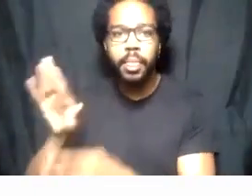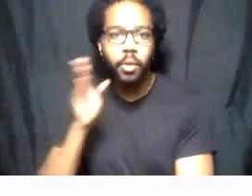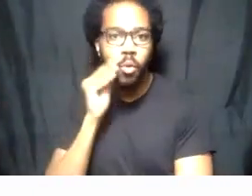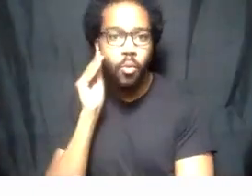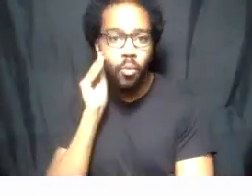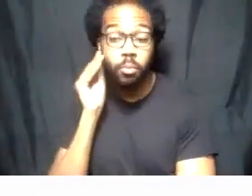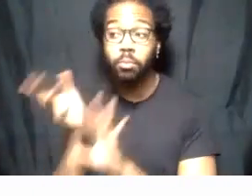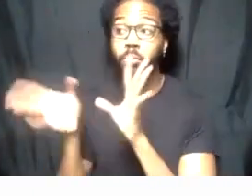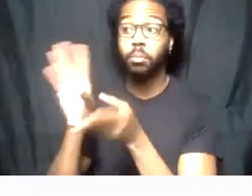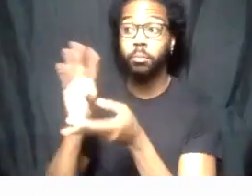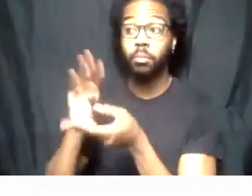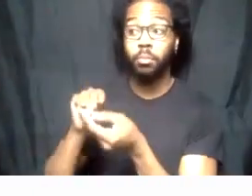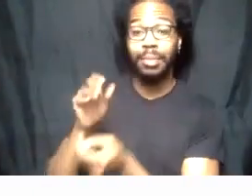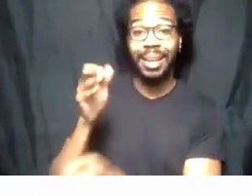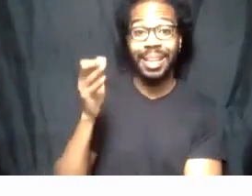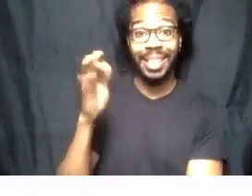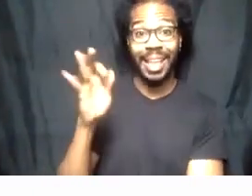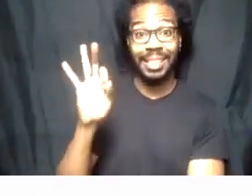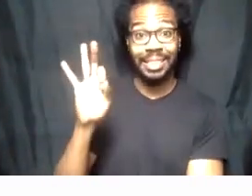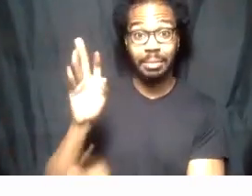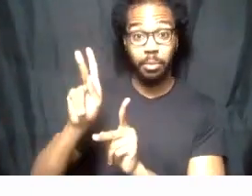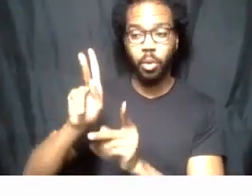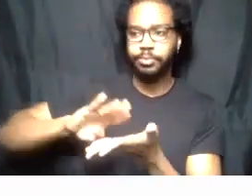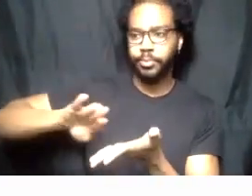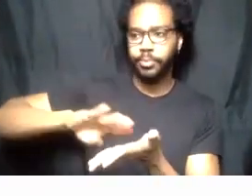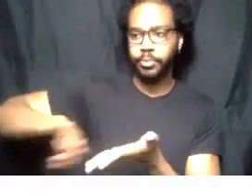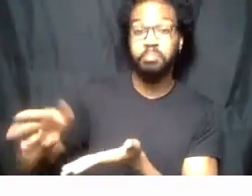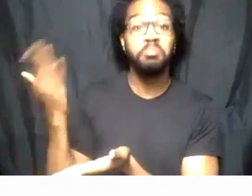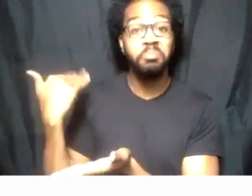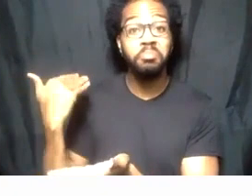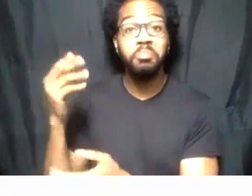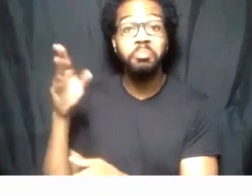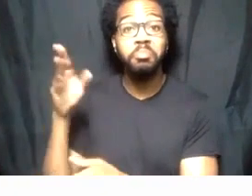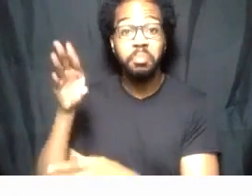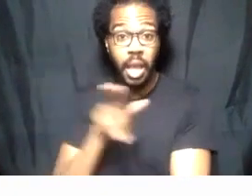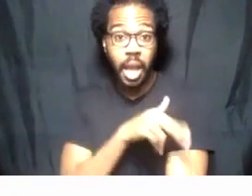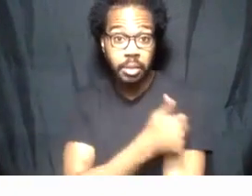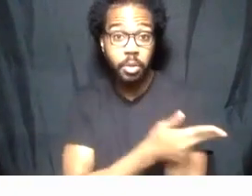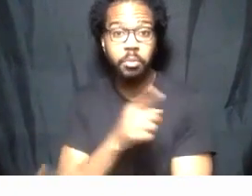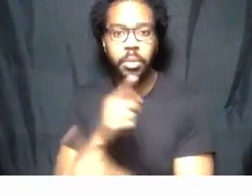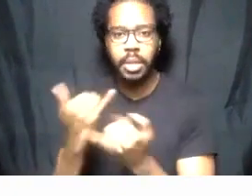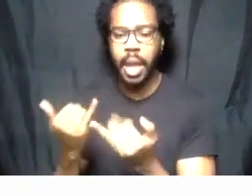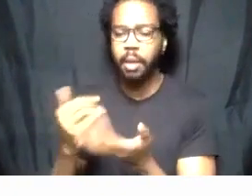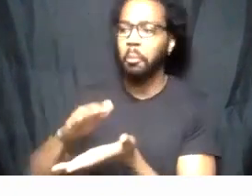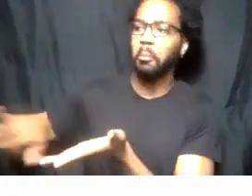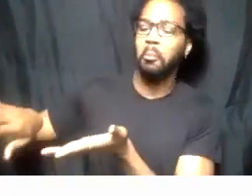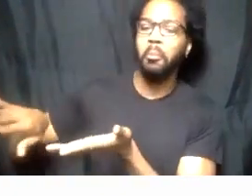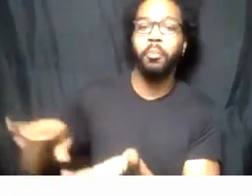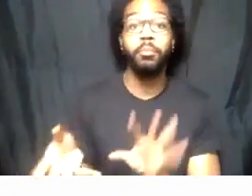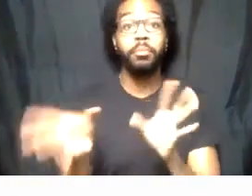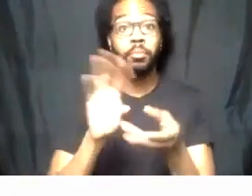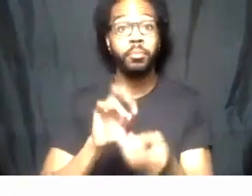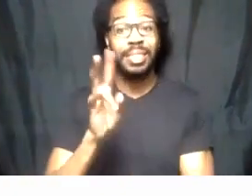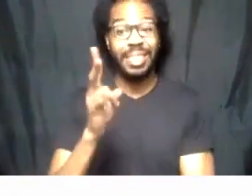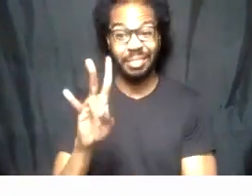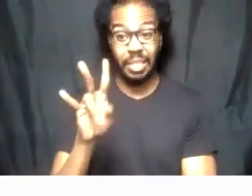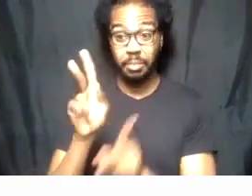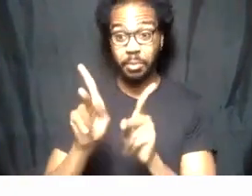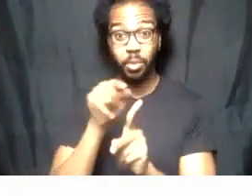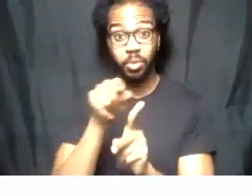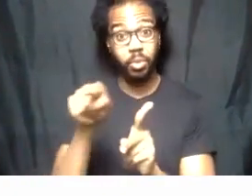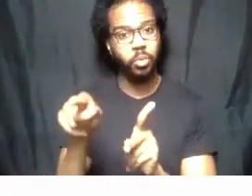who have been discharged, who were hospitalized but have been discharged. There were 17 people who had